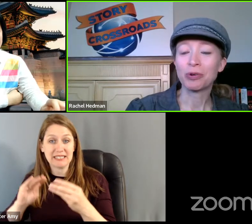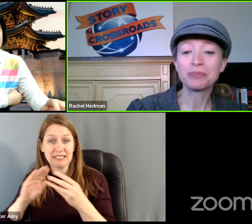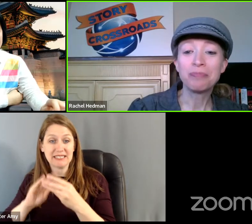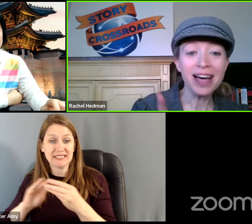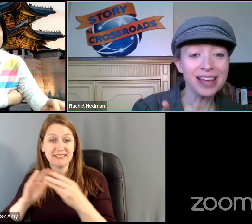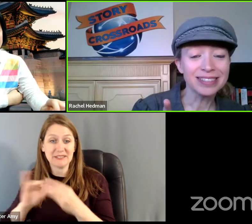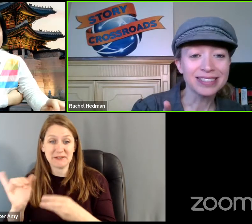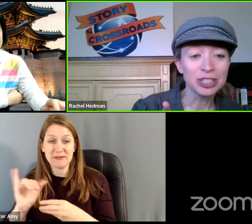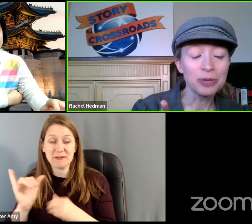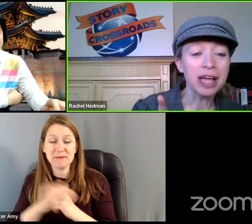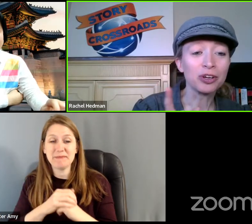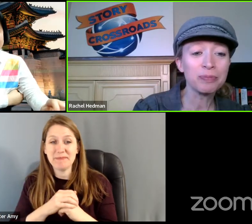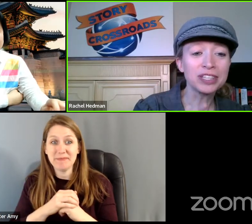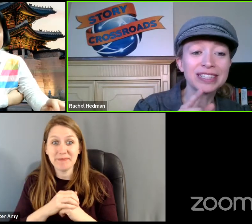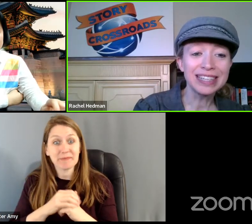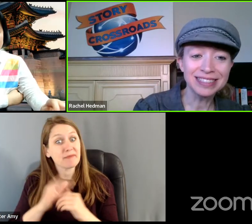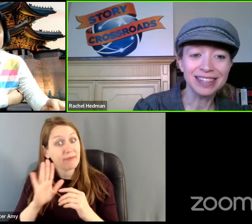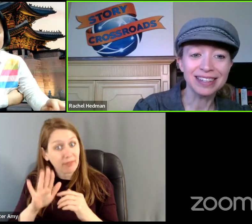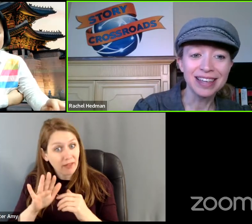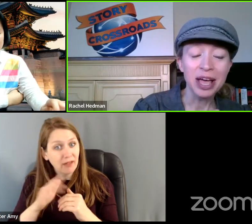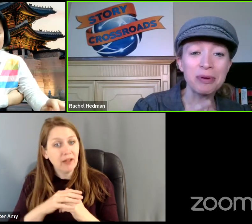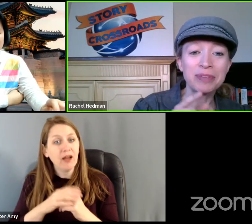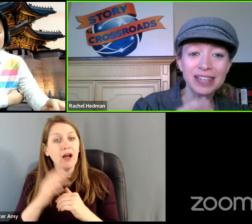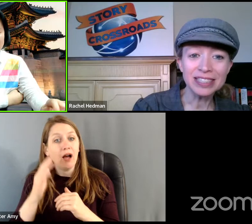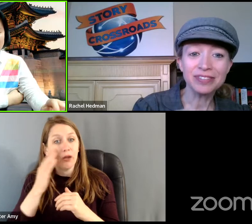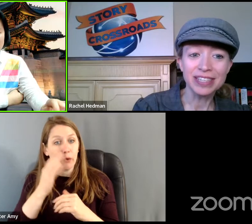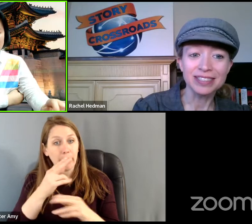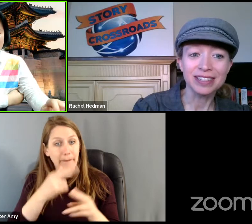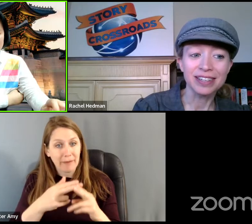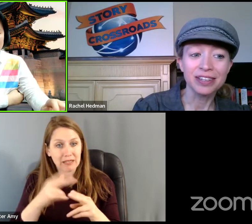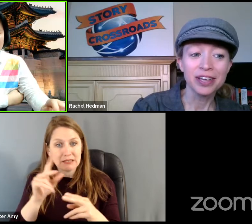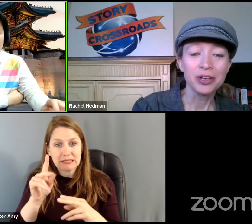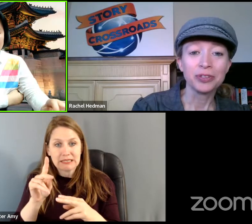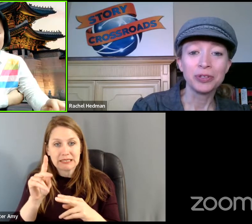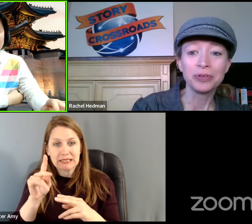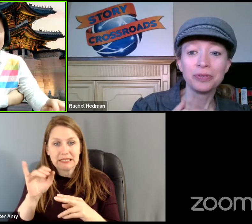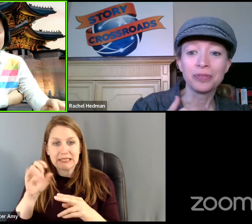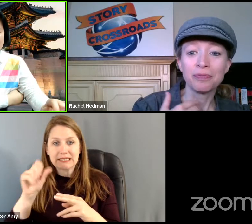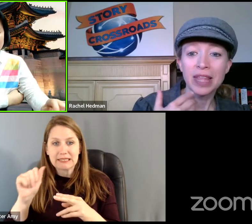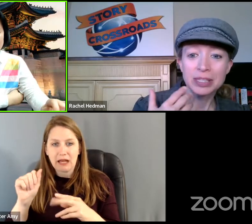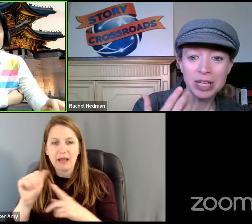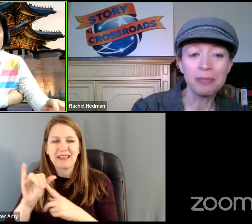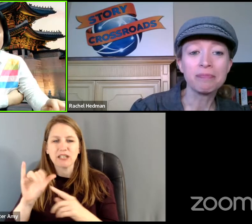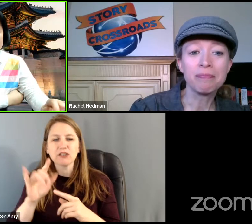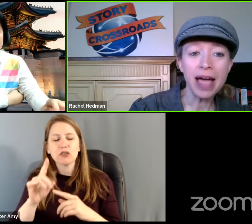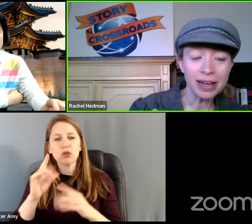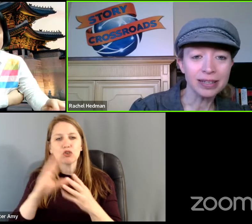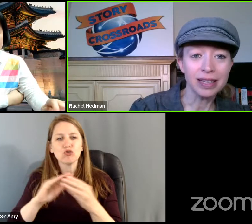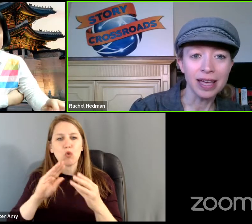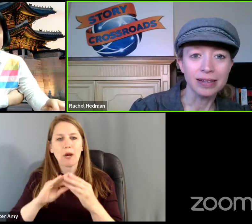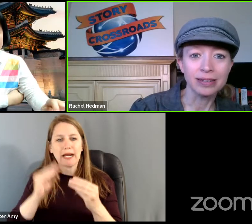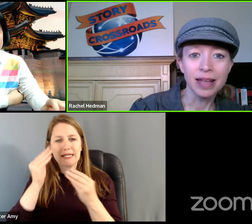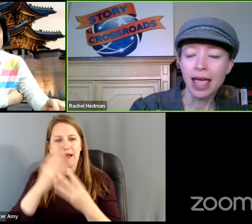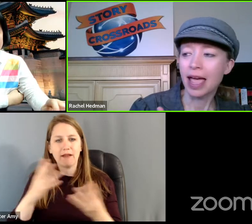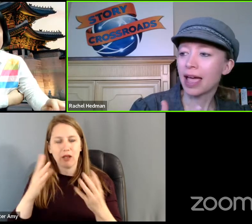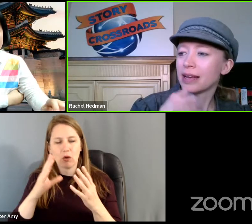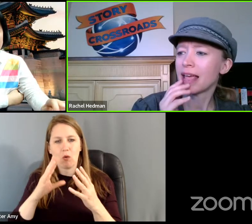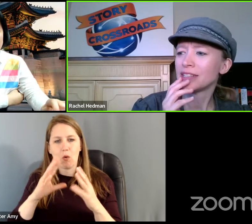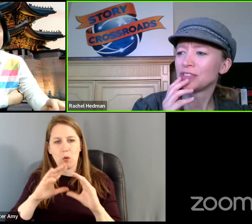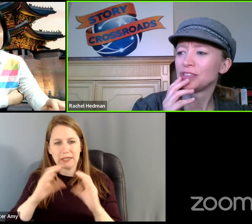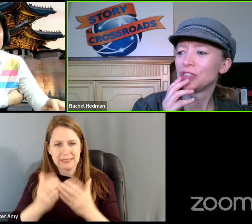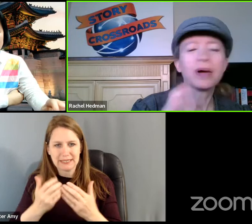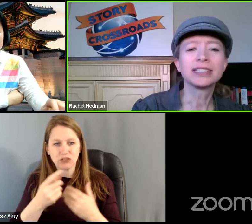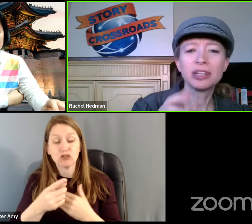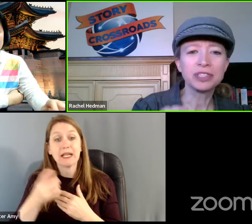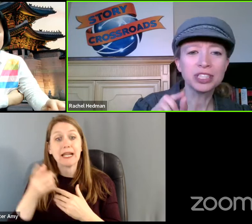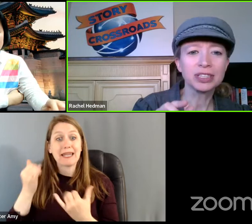into the stories. But I know you mentioned Kisa. I mean, Uh-huh. because of Kisa, Mhm. it's coming back again. Mhm.